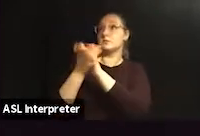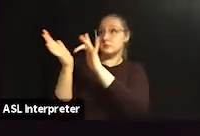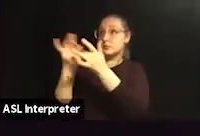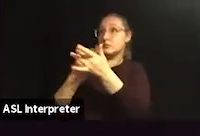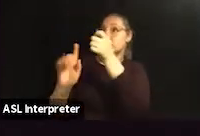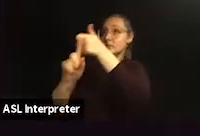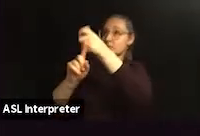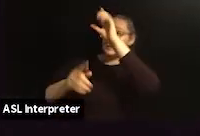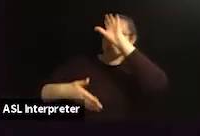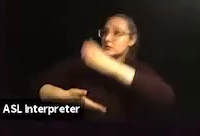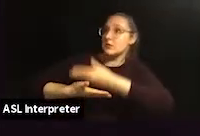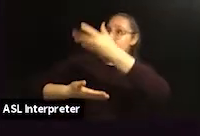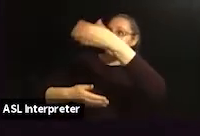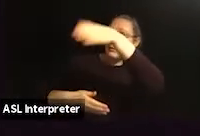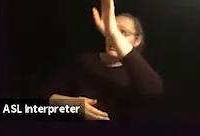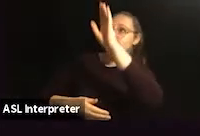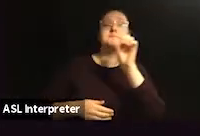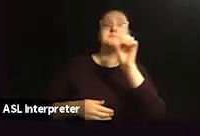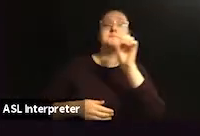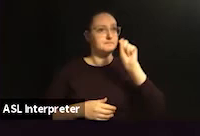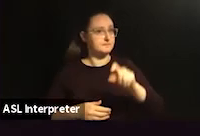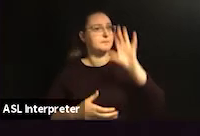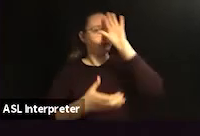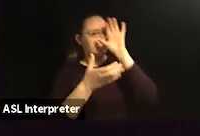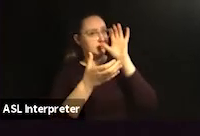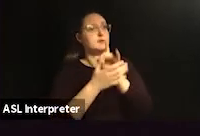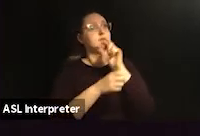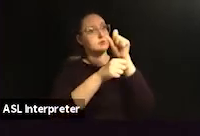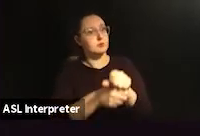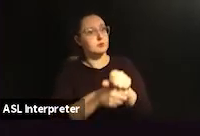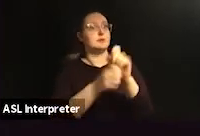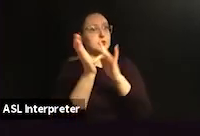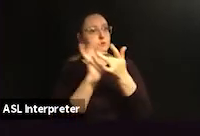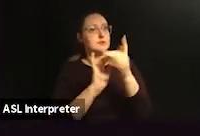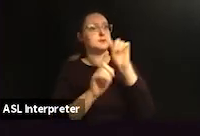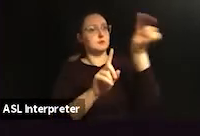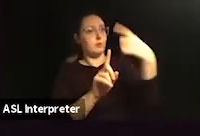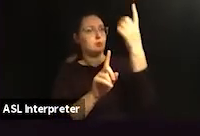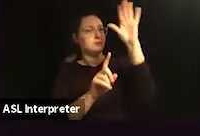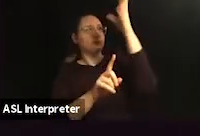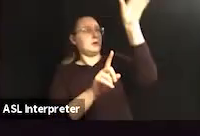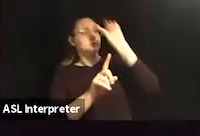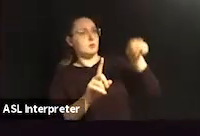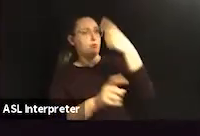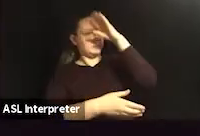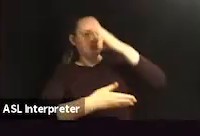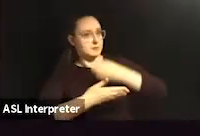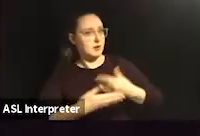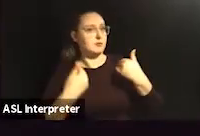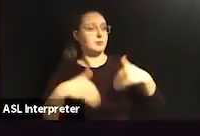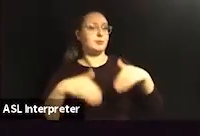believe in Jesus Christ, his only Son, our Lord. He was conceived by the power of the Holy